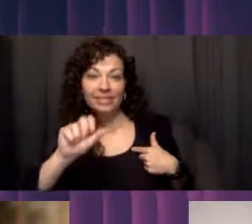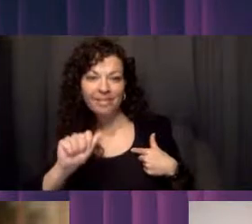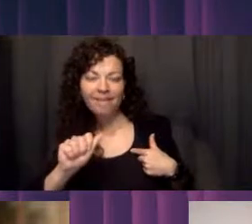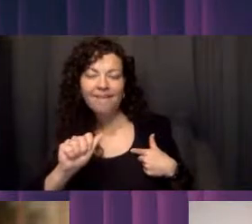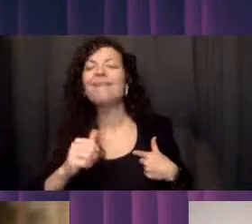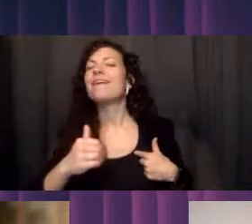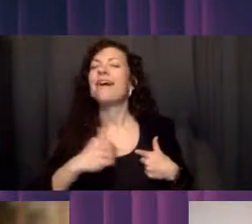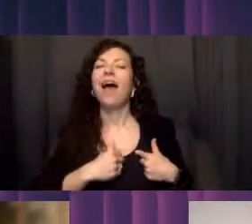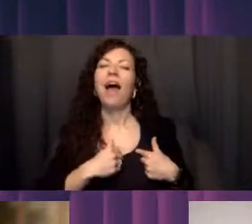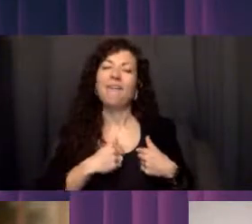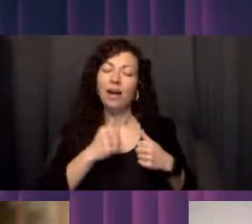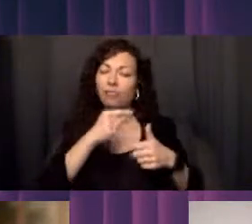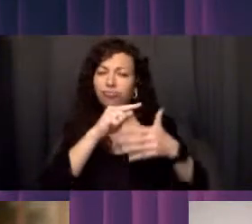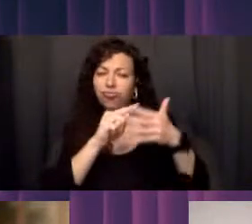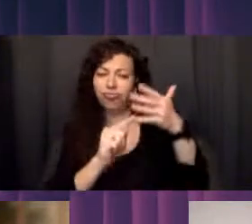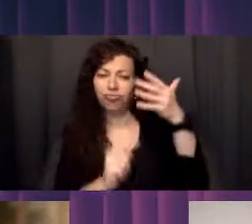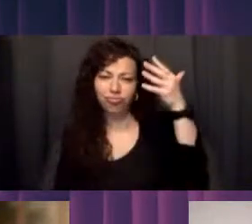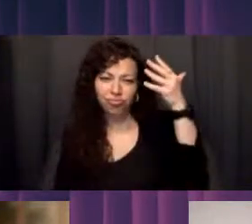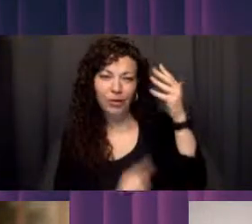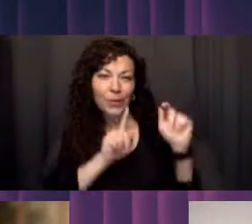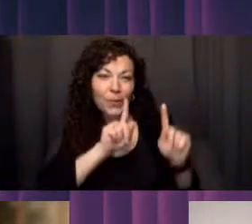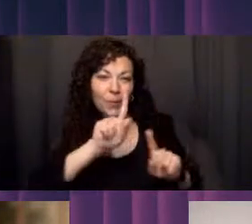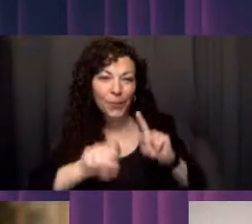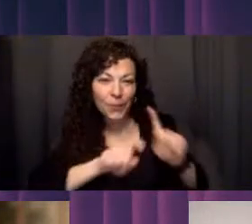thoughts here.